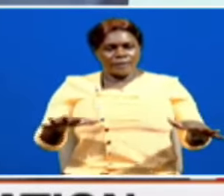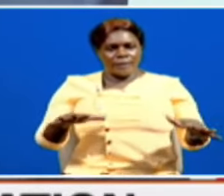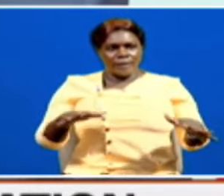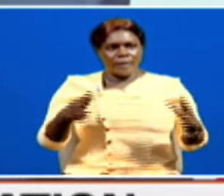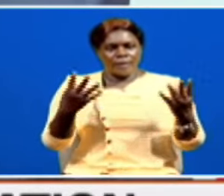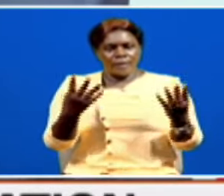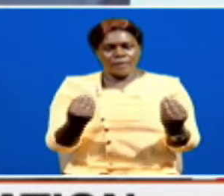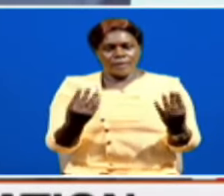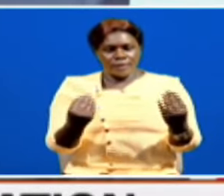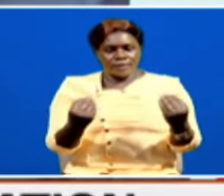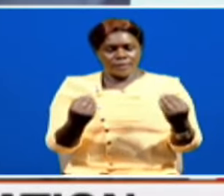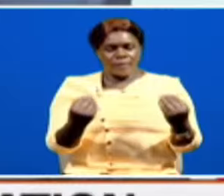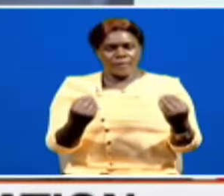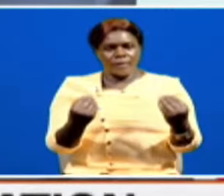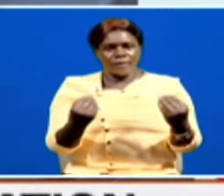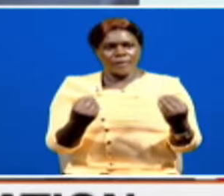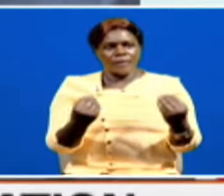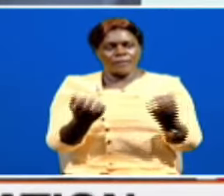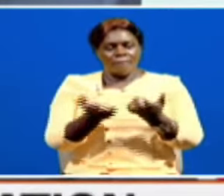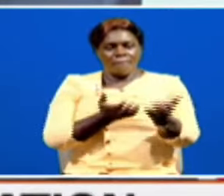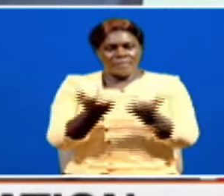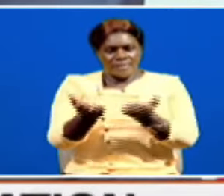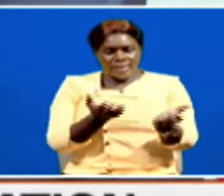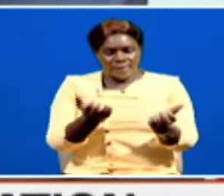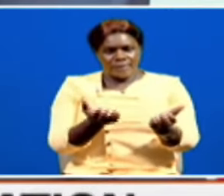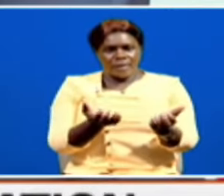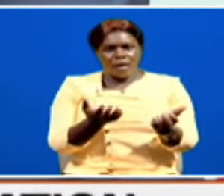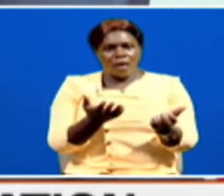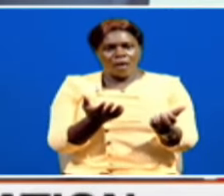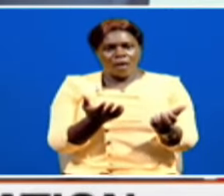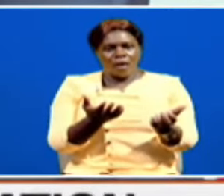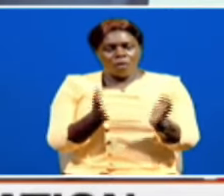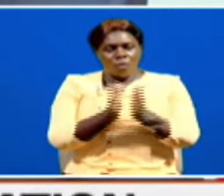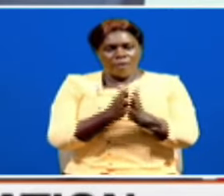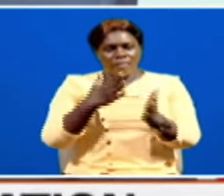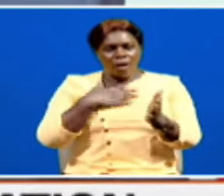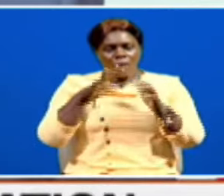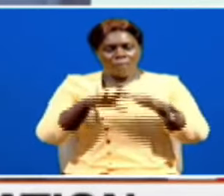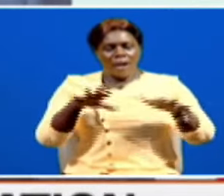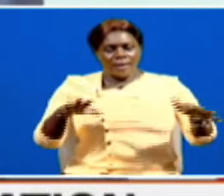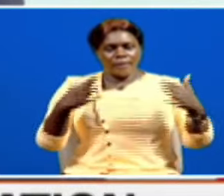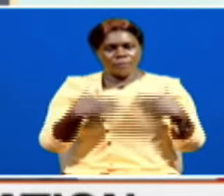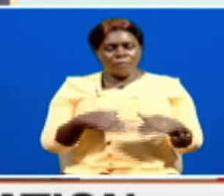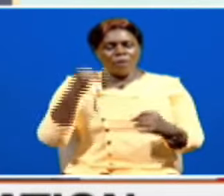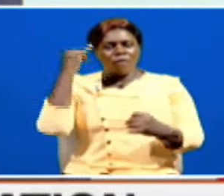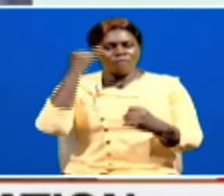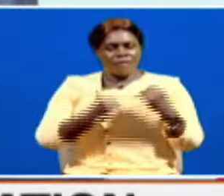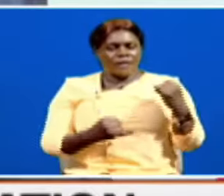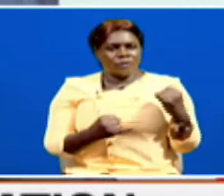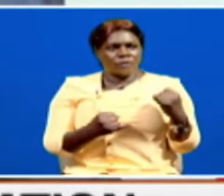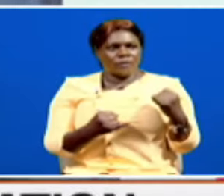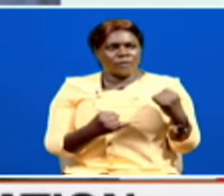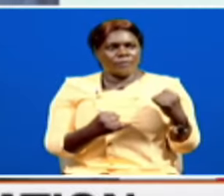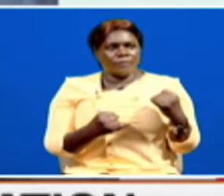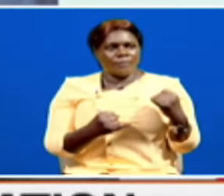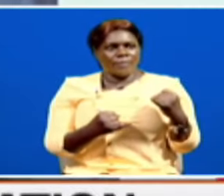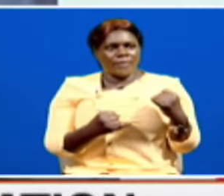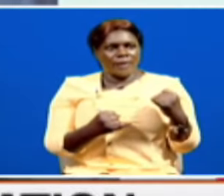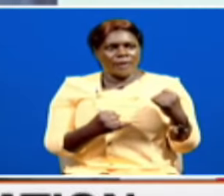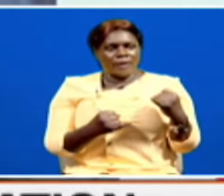flexibility will also, it's an ease of doing business with our oil marketers. And lastly, again, it's a cost saving for